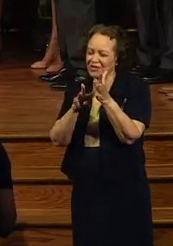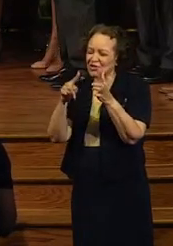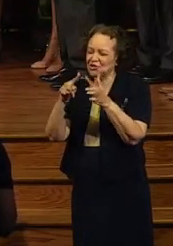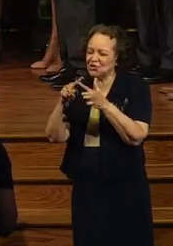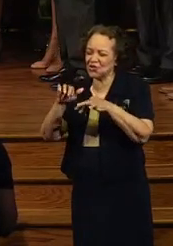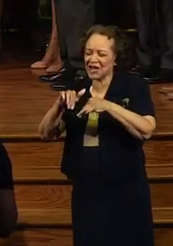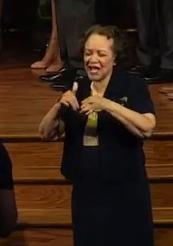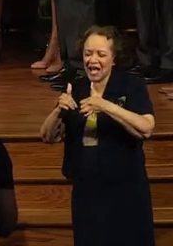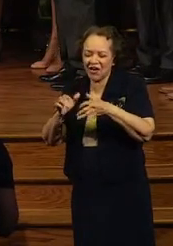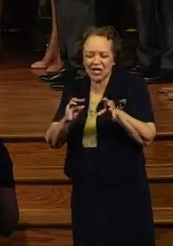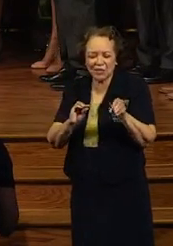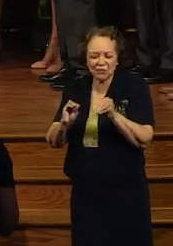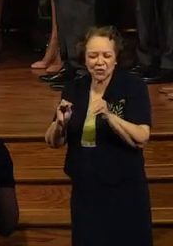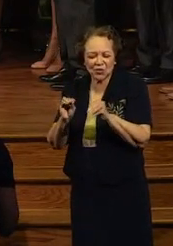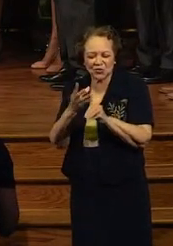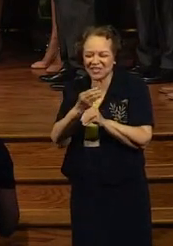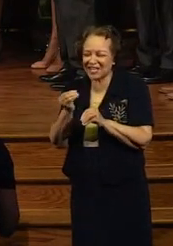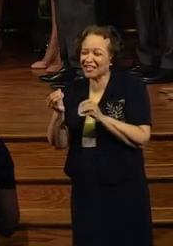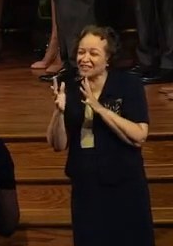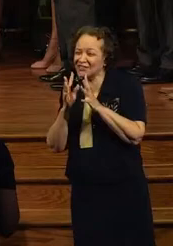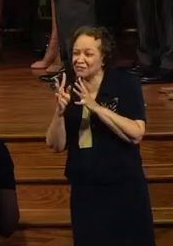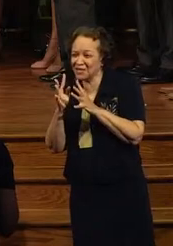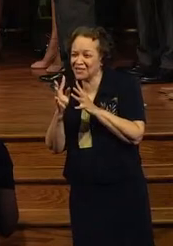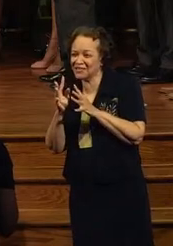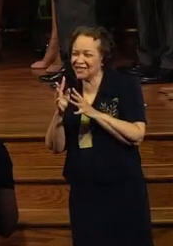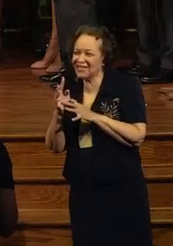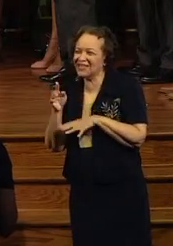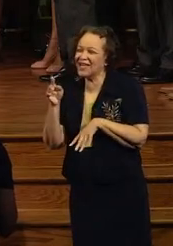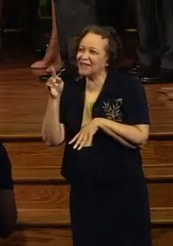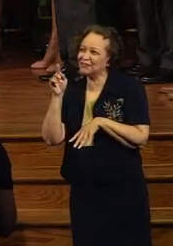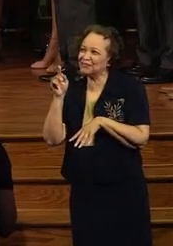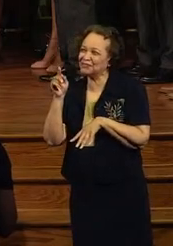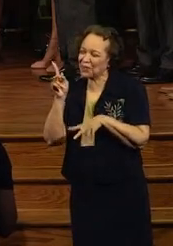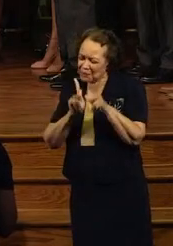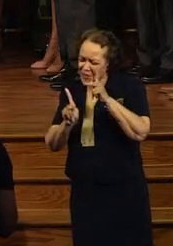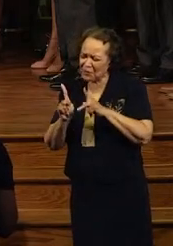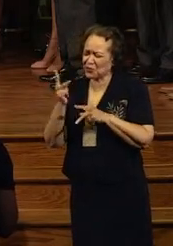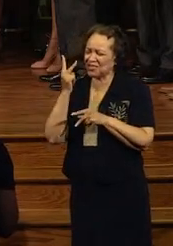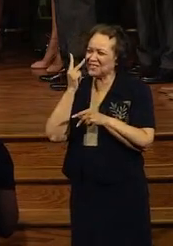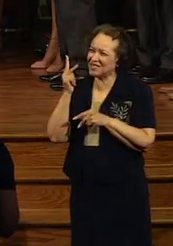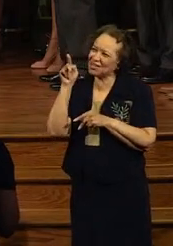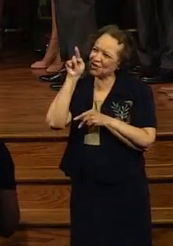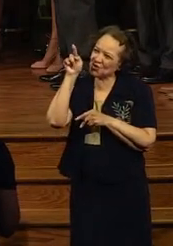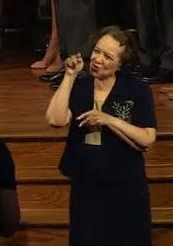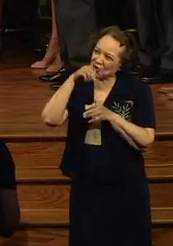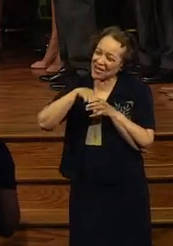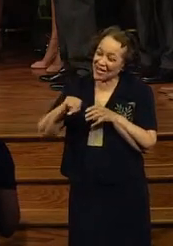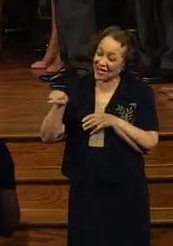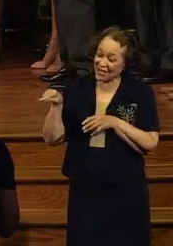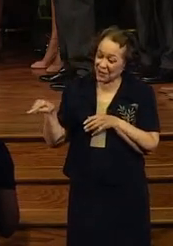he moves, and how he speaks, that they will see you in him and ask him, what